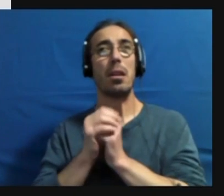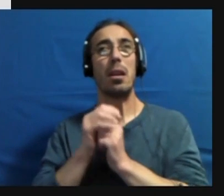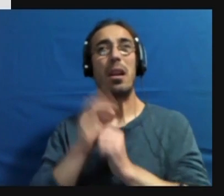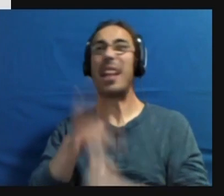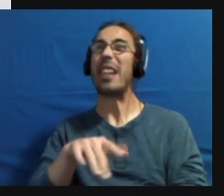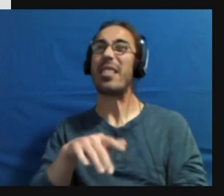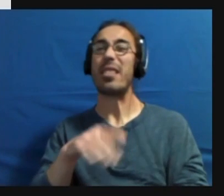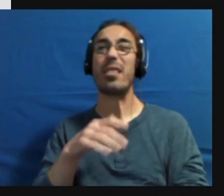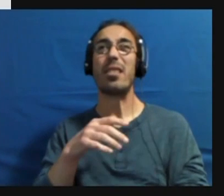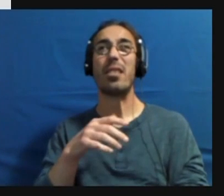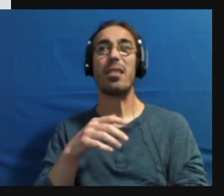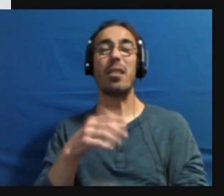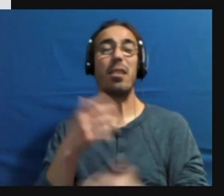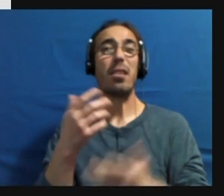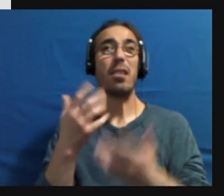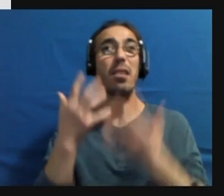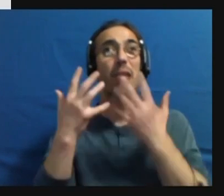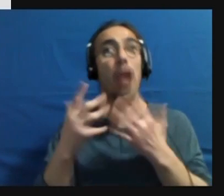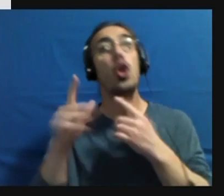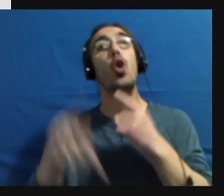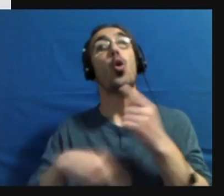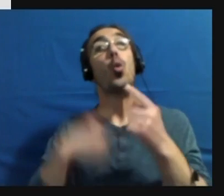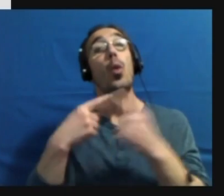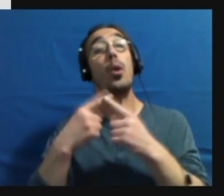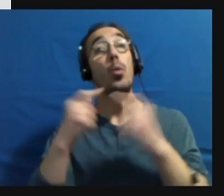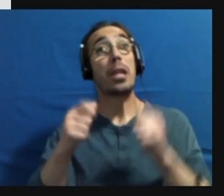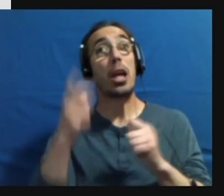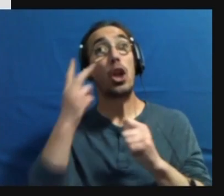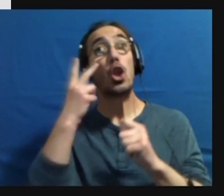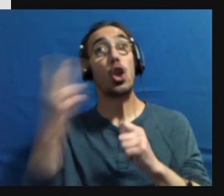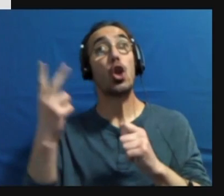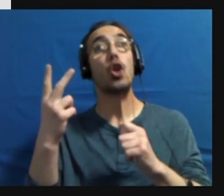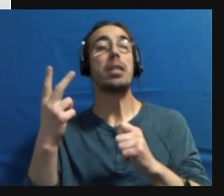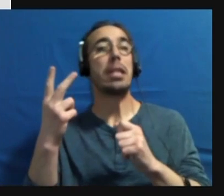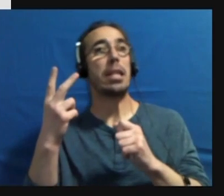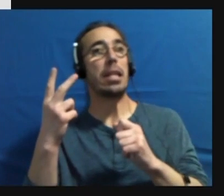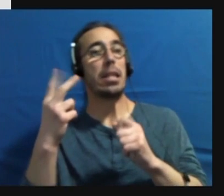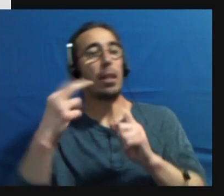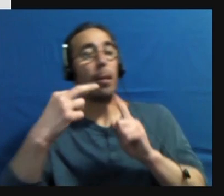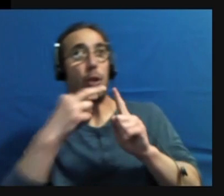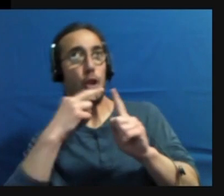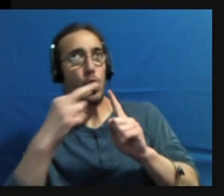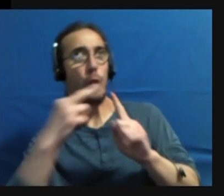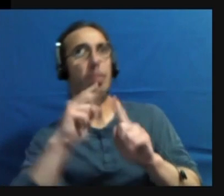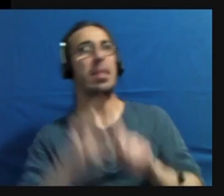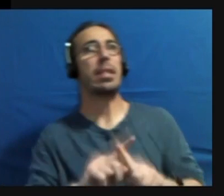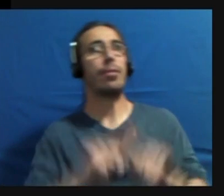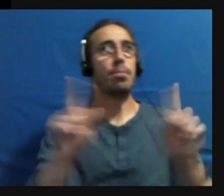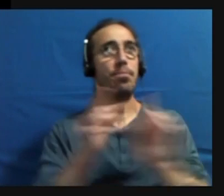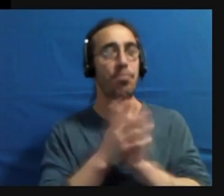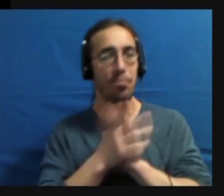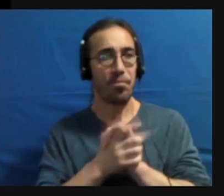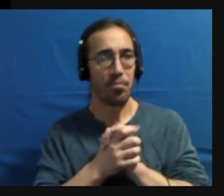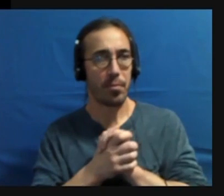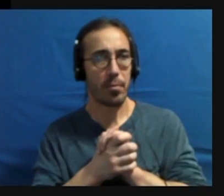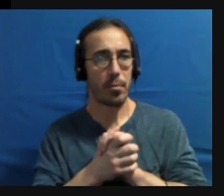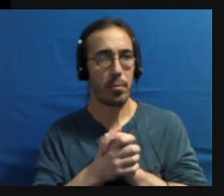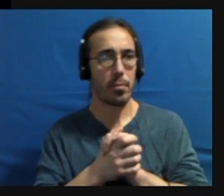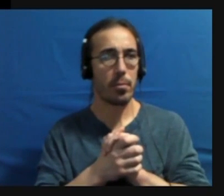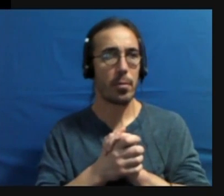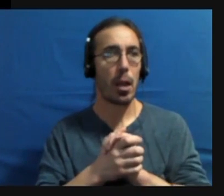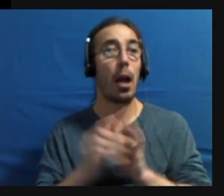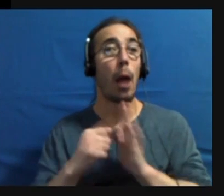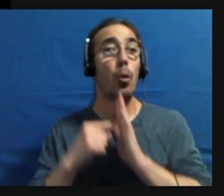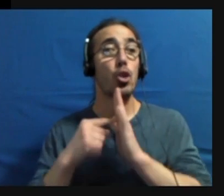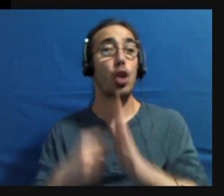when we can instead look at things from a completely different lens. So I want to start out with our sensory processing.